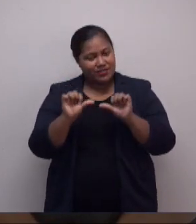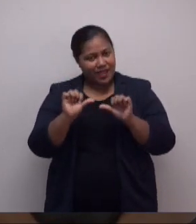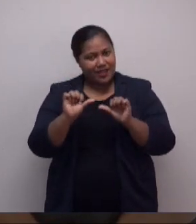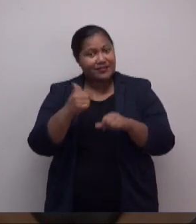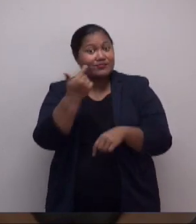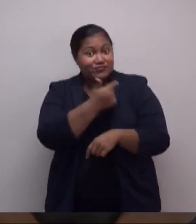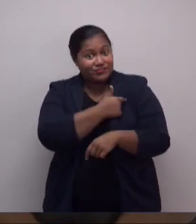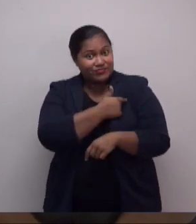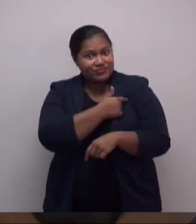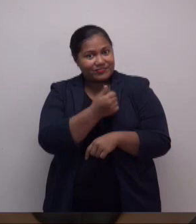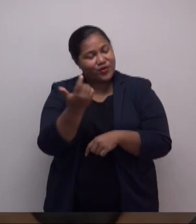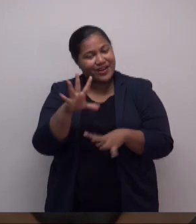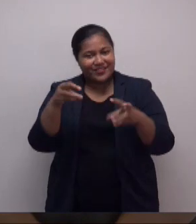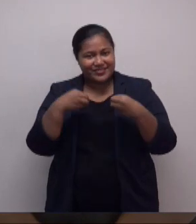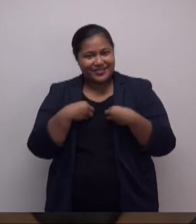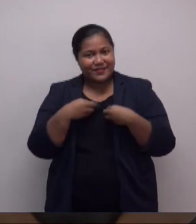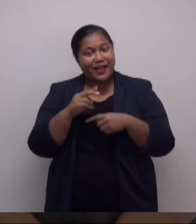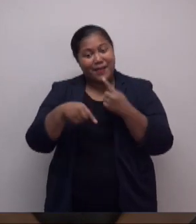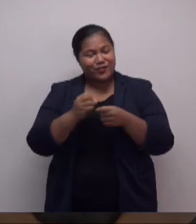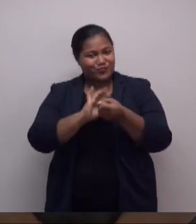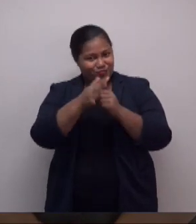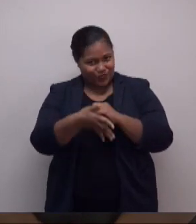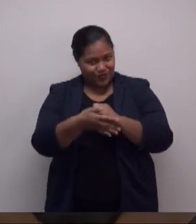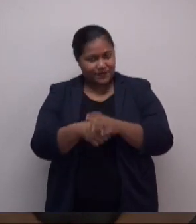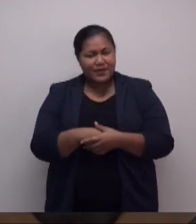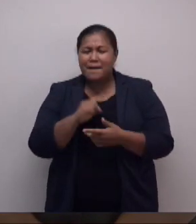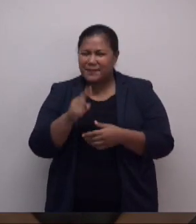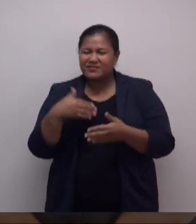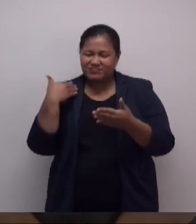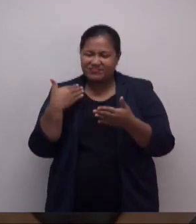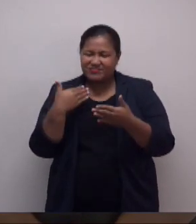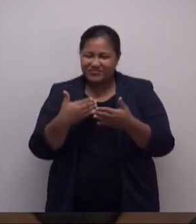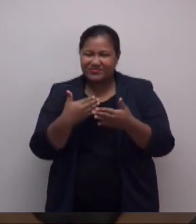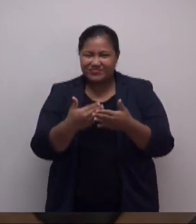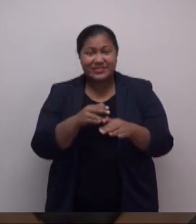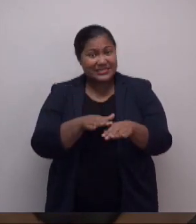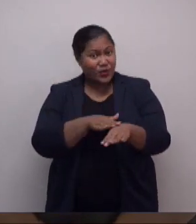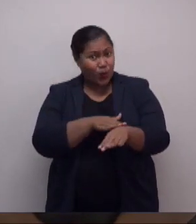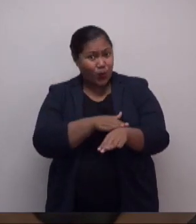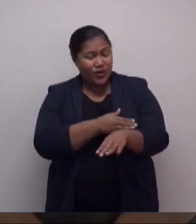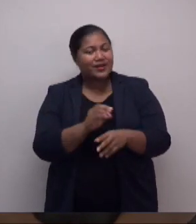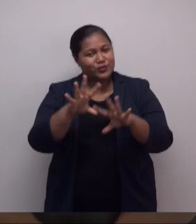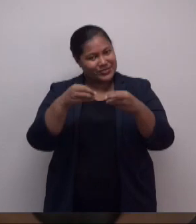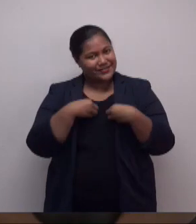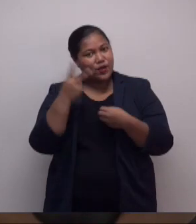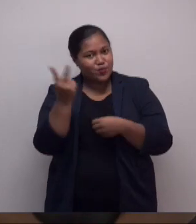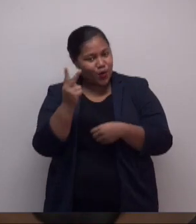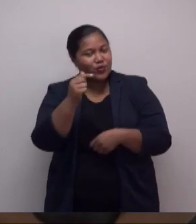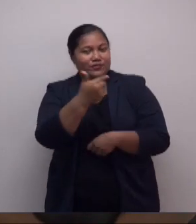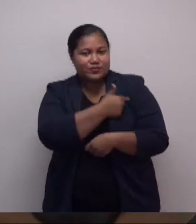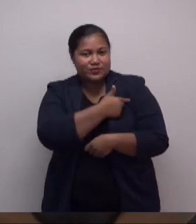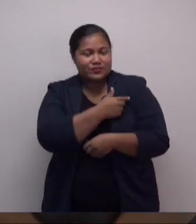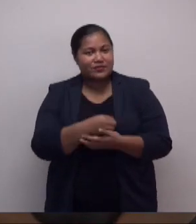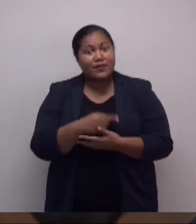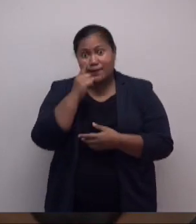provide against COVID-19. But it takes time to get both doses, and those who have made